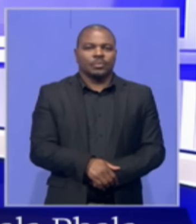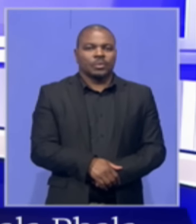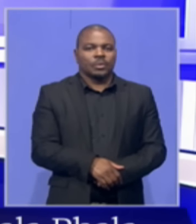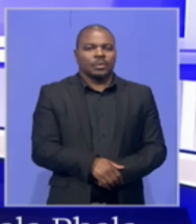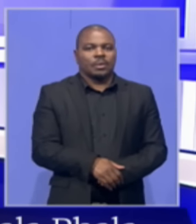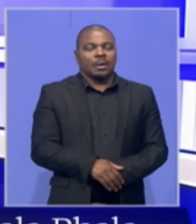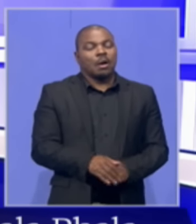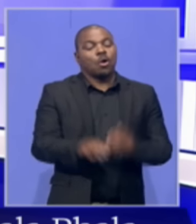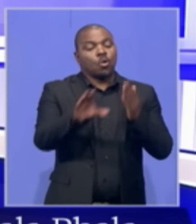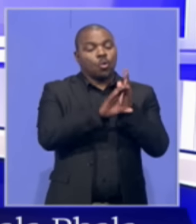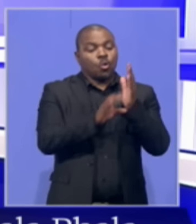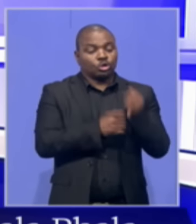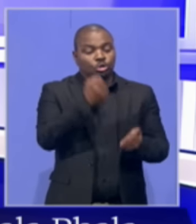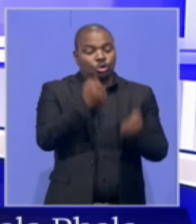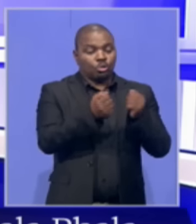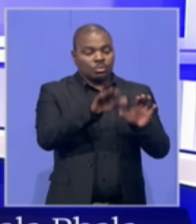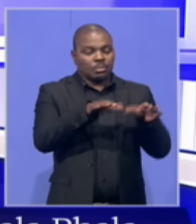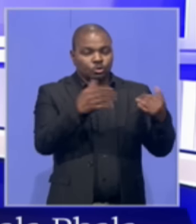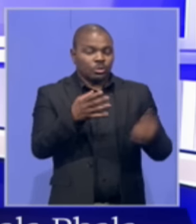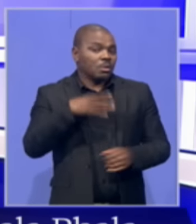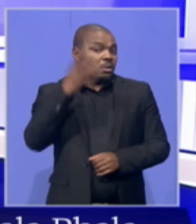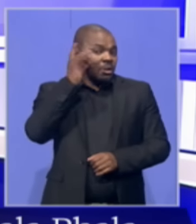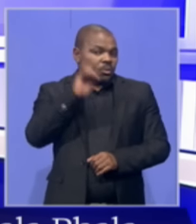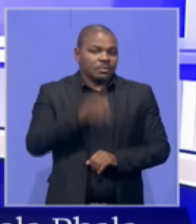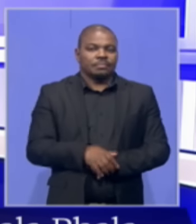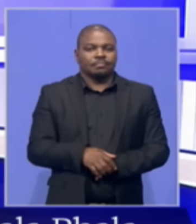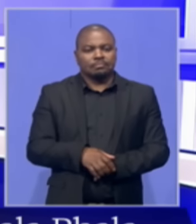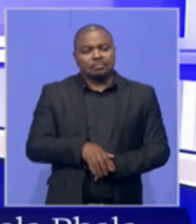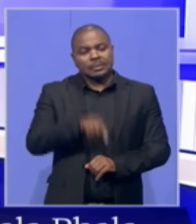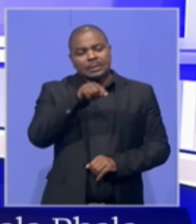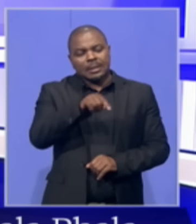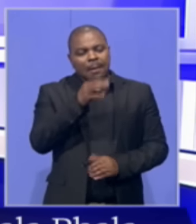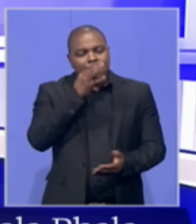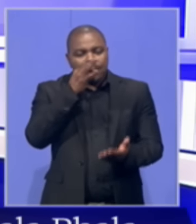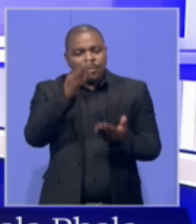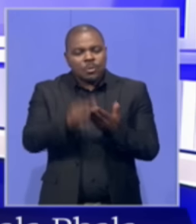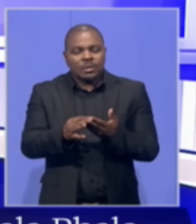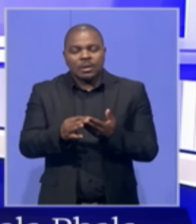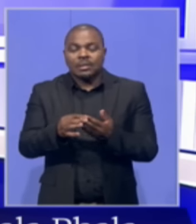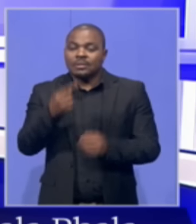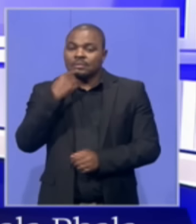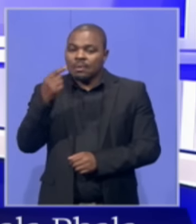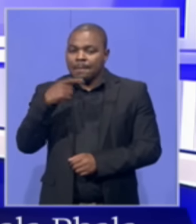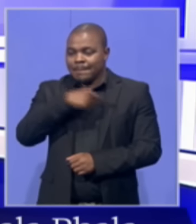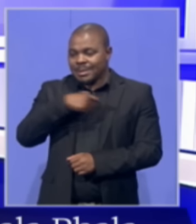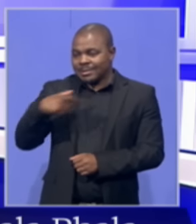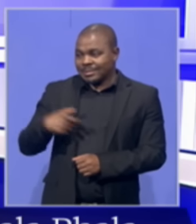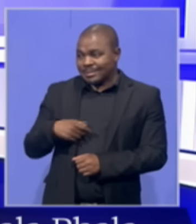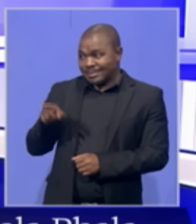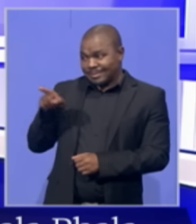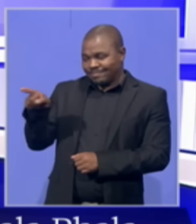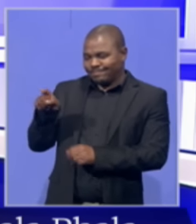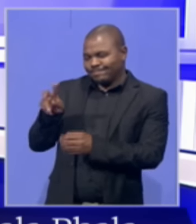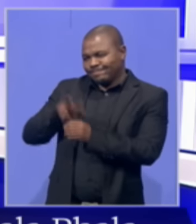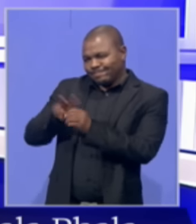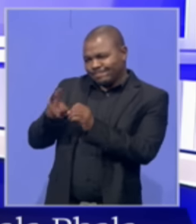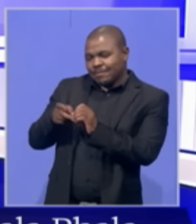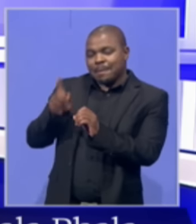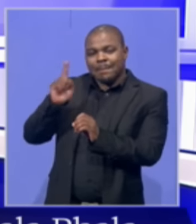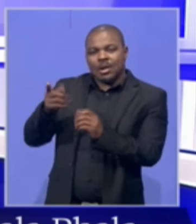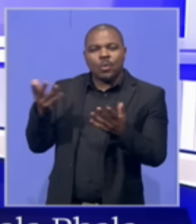Kgotlatshekelo ya molaotheo e boleletswe gore tshwetso ya go lebisa tshitshinyo ya gore moporesidente a se ka sekwe kwa komiting